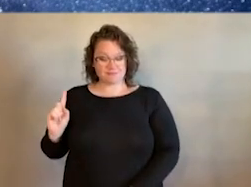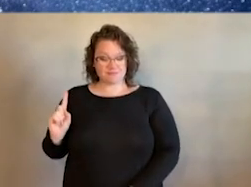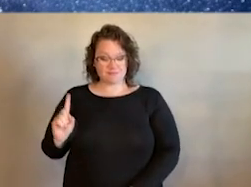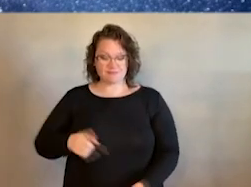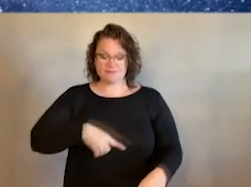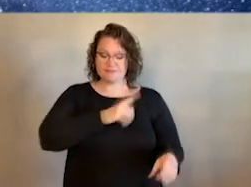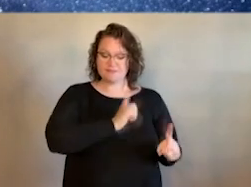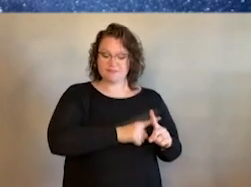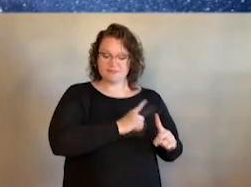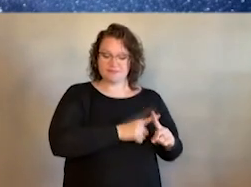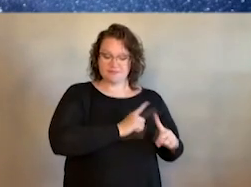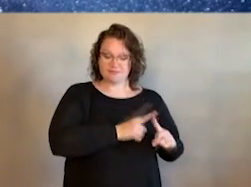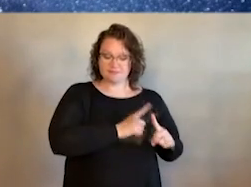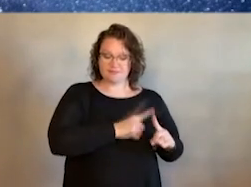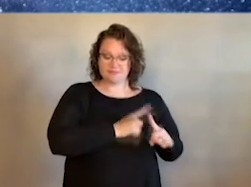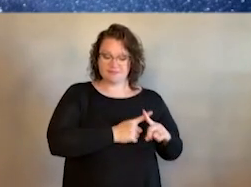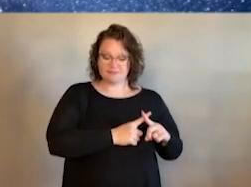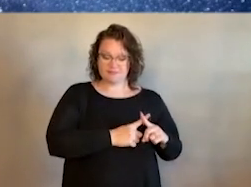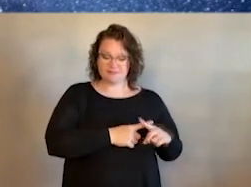Here.